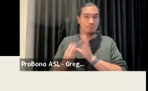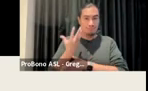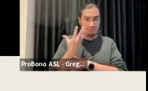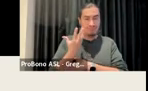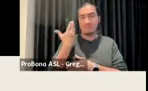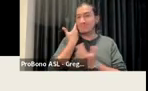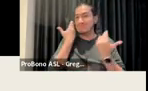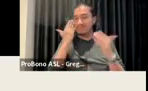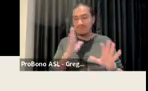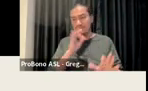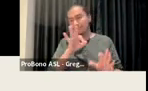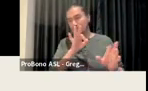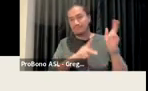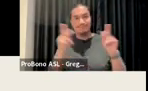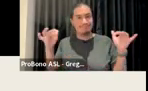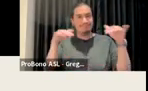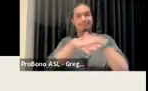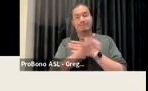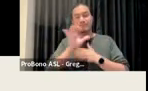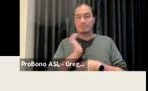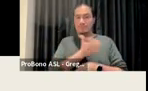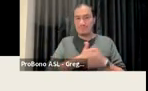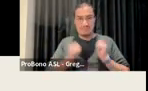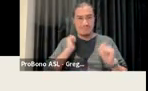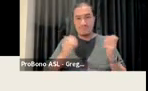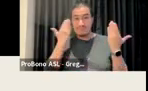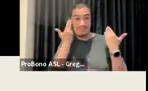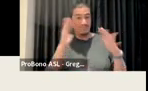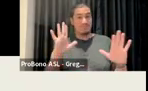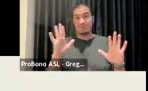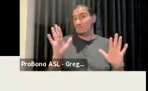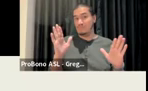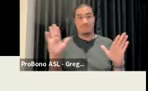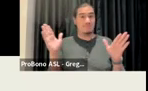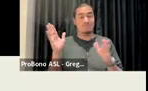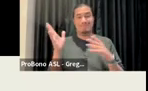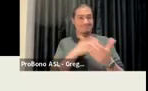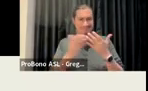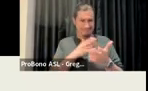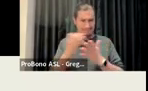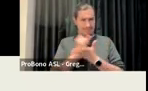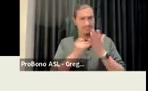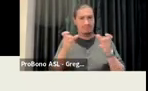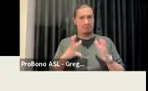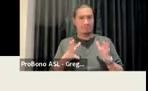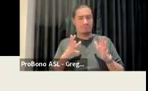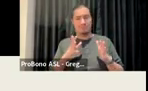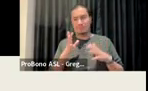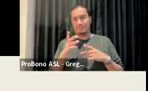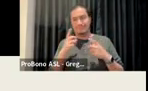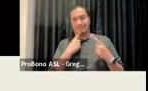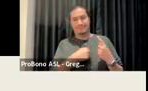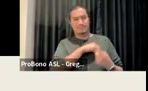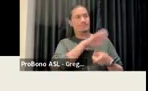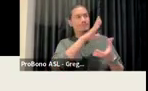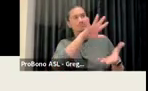what people are bringing into your shows. And we don't know, regardless of what artistic directors tell us, what people will be taking away from them. And so the